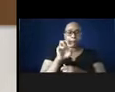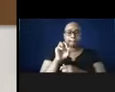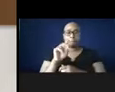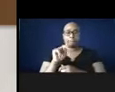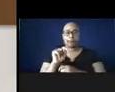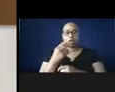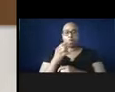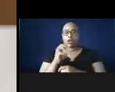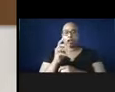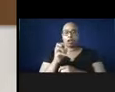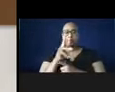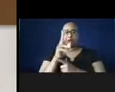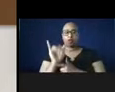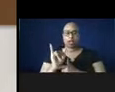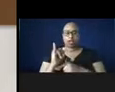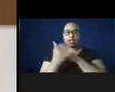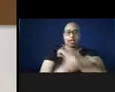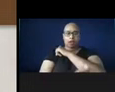of Interest.